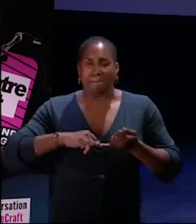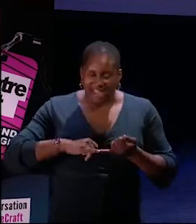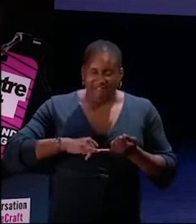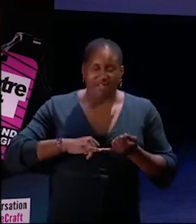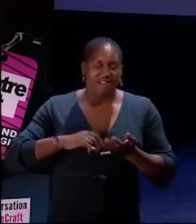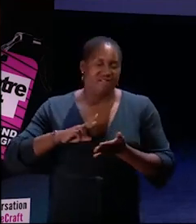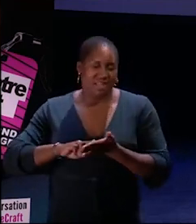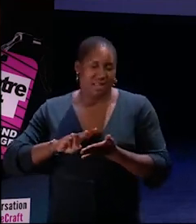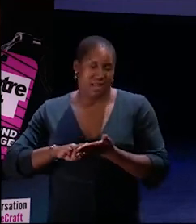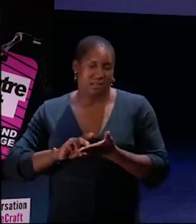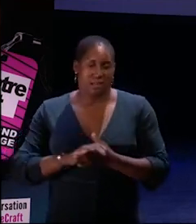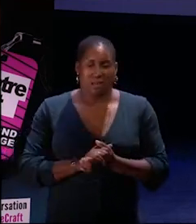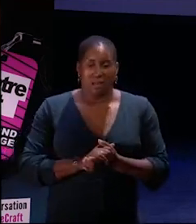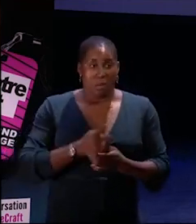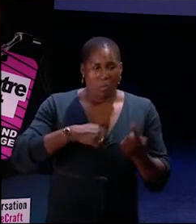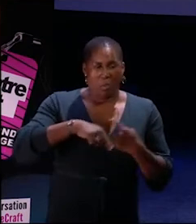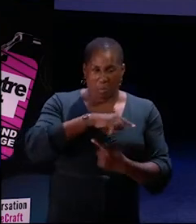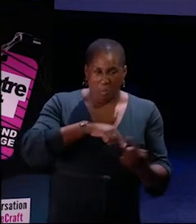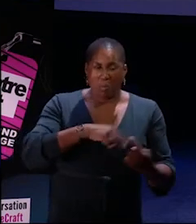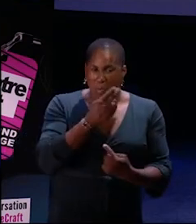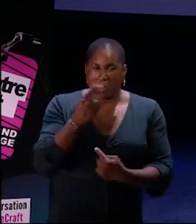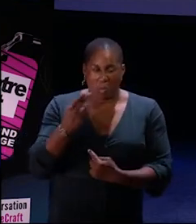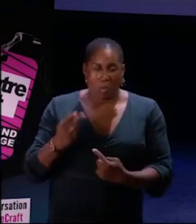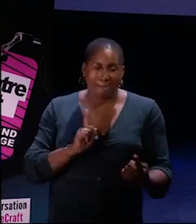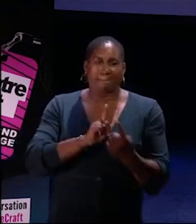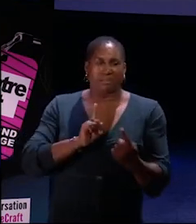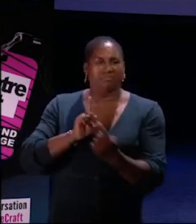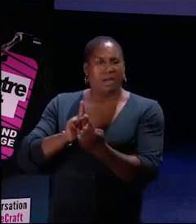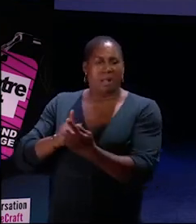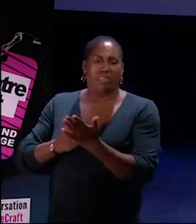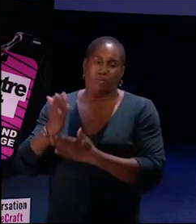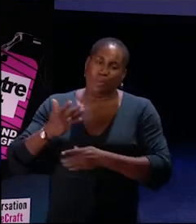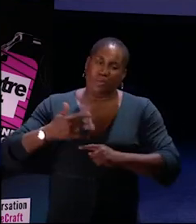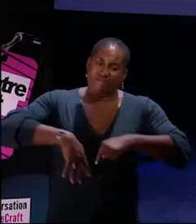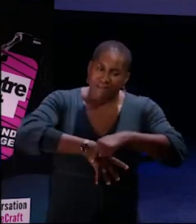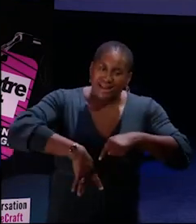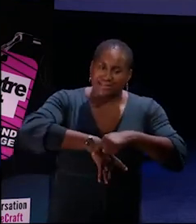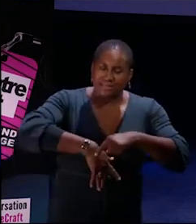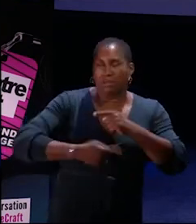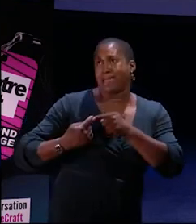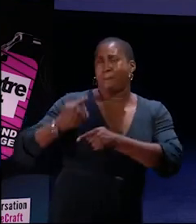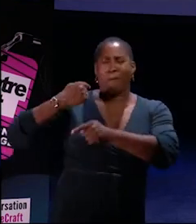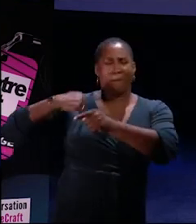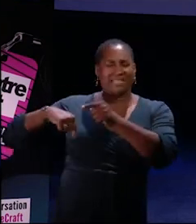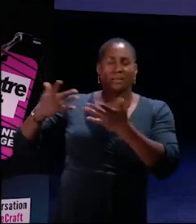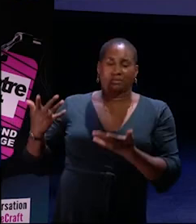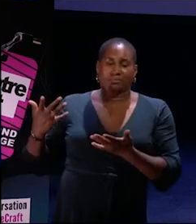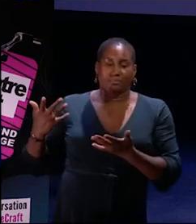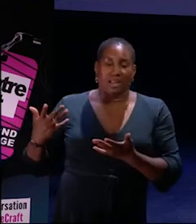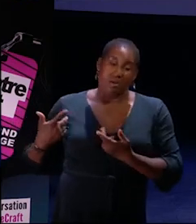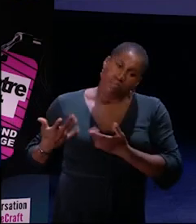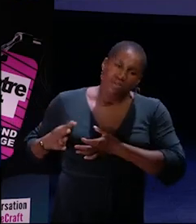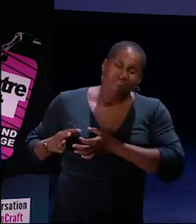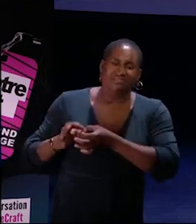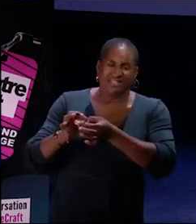directors, Rufus, who runs the National, we all met doing sort of terrible fringe shows together back in the day, and have just gone on this journey